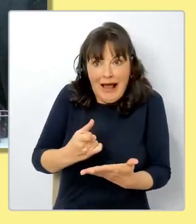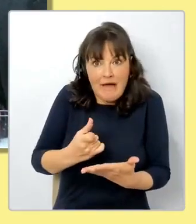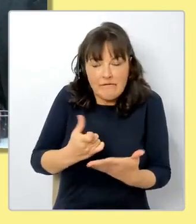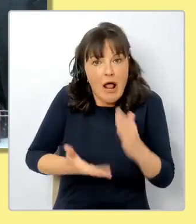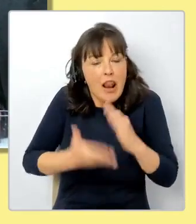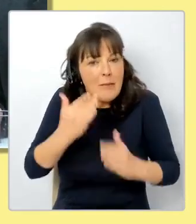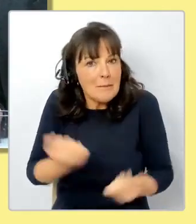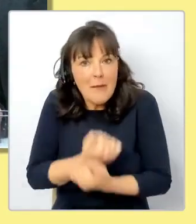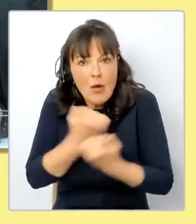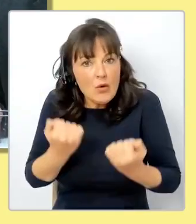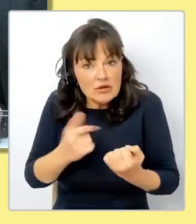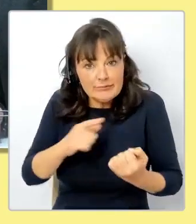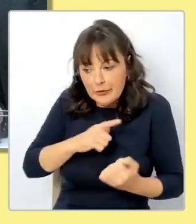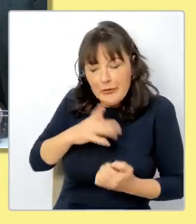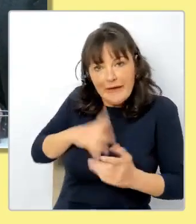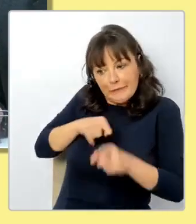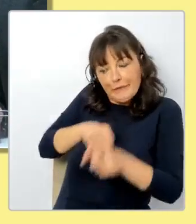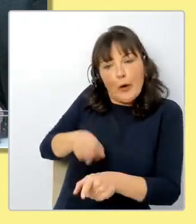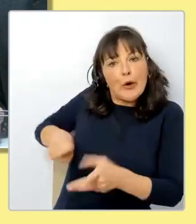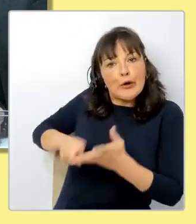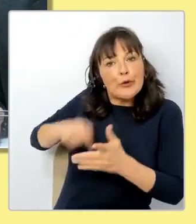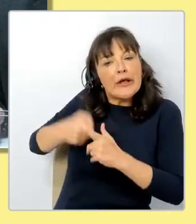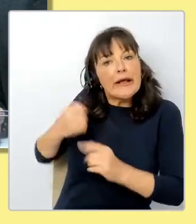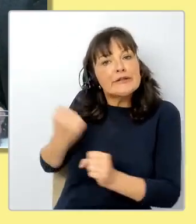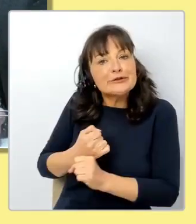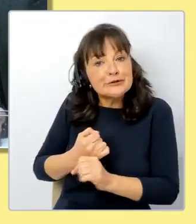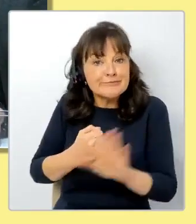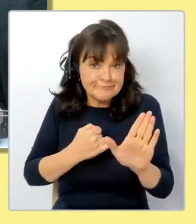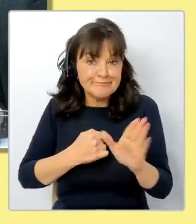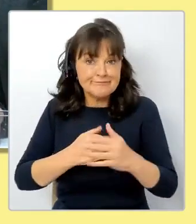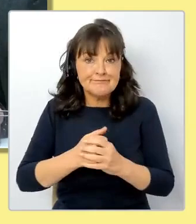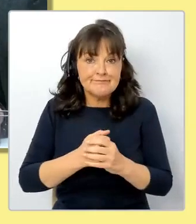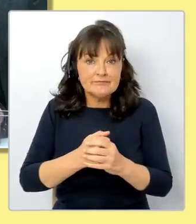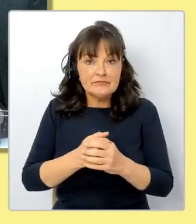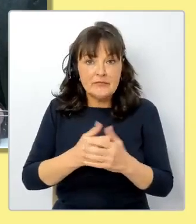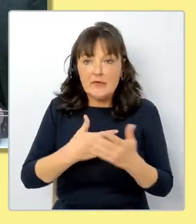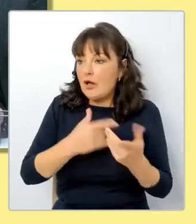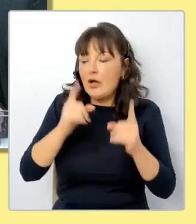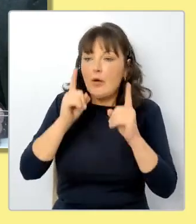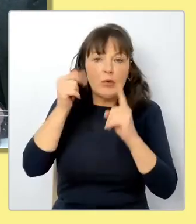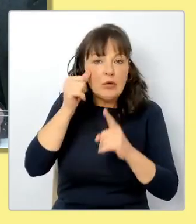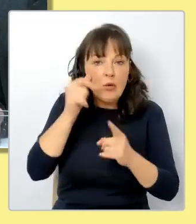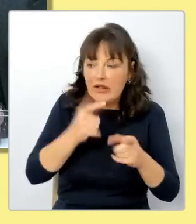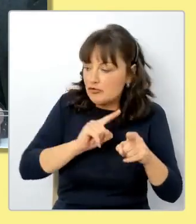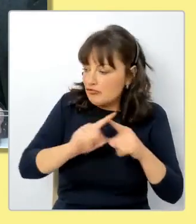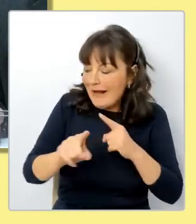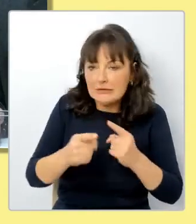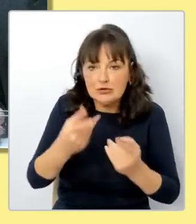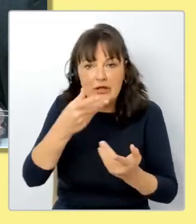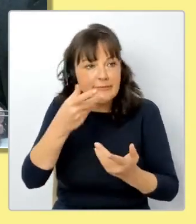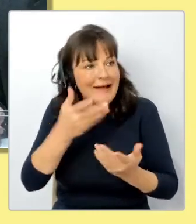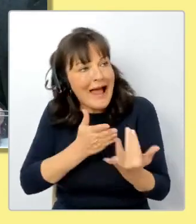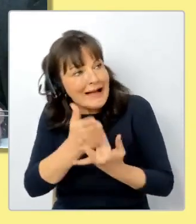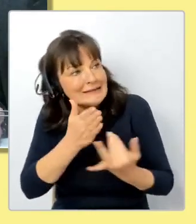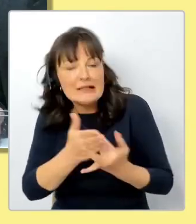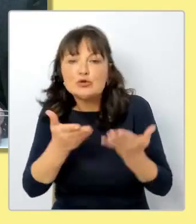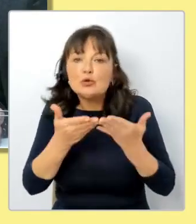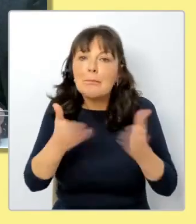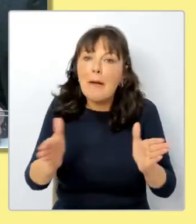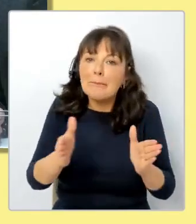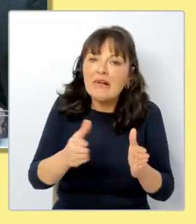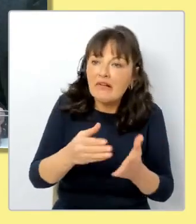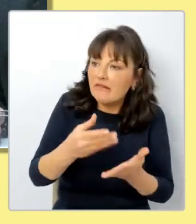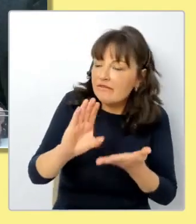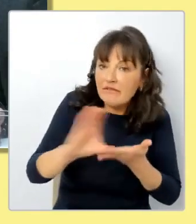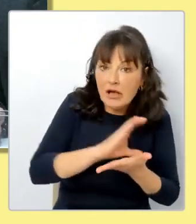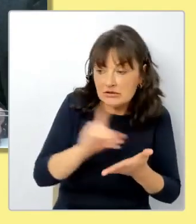the UK. And I know that the no recourse to public funds can be an issue. And I know that the inability to work can also be an